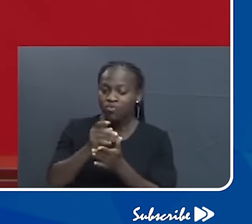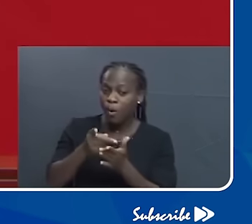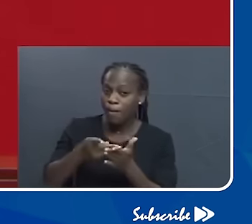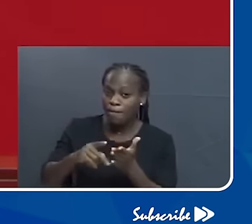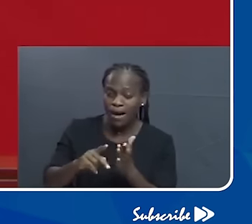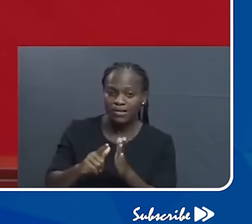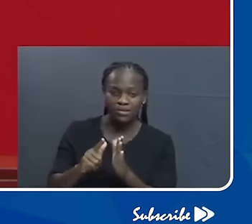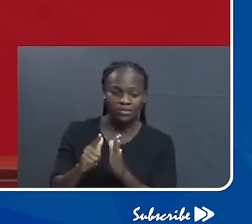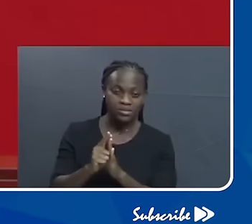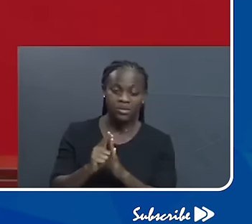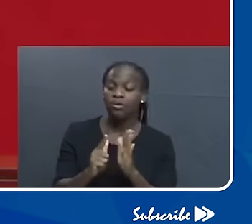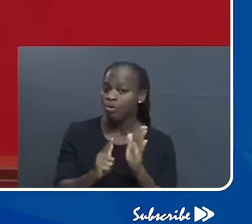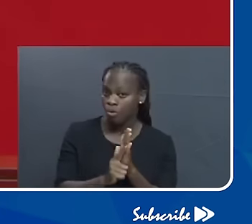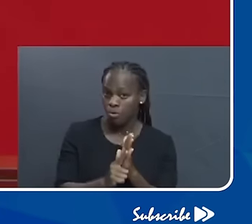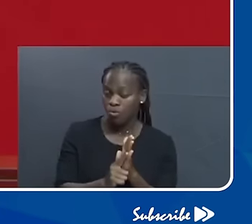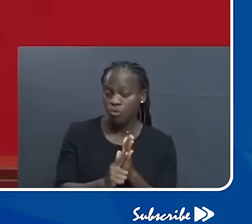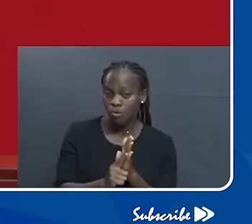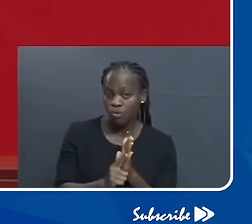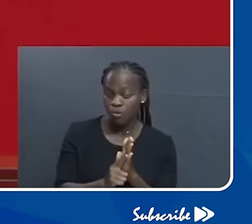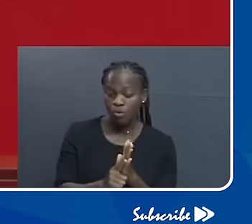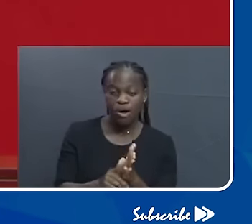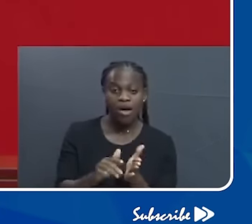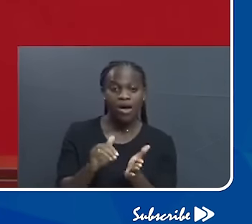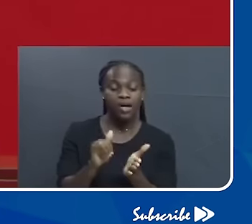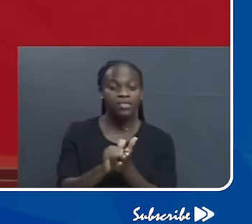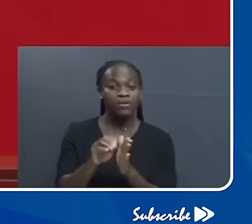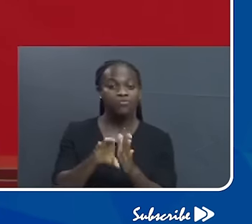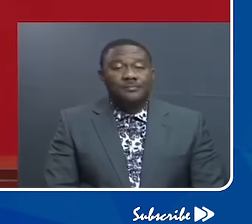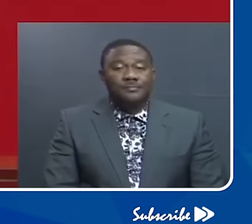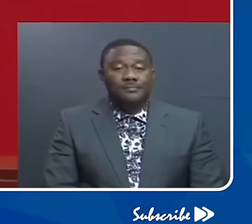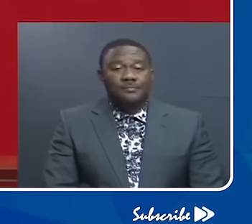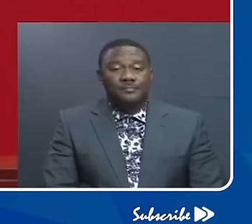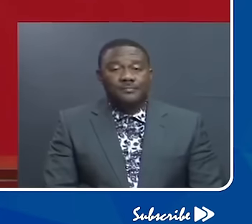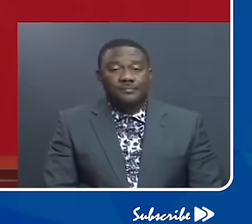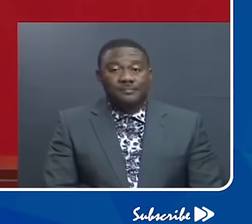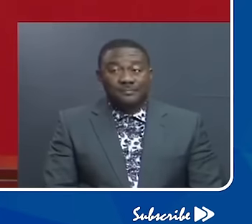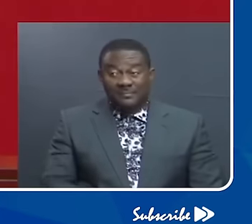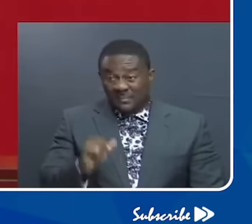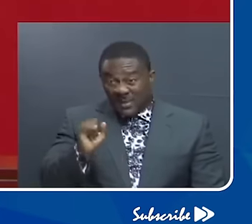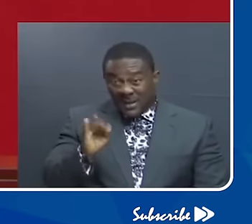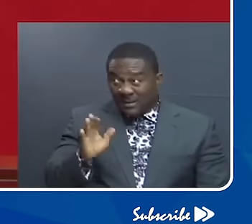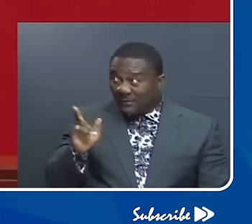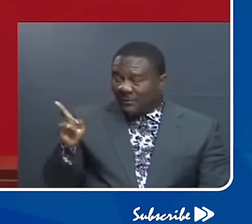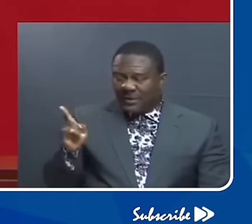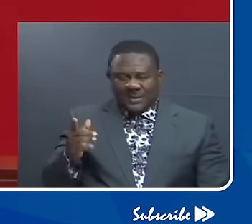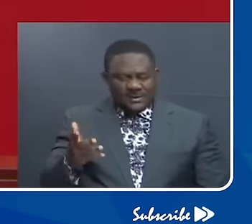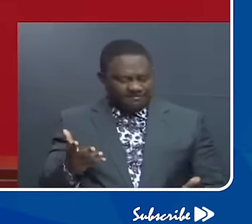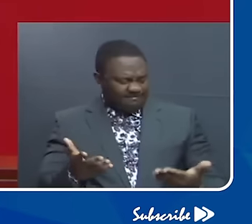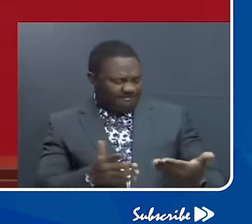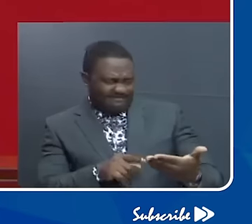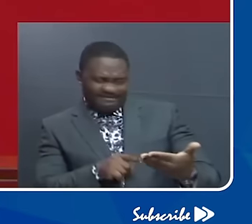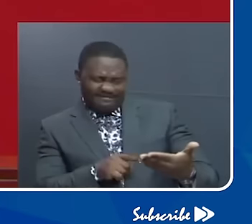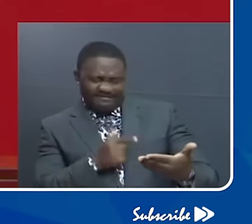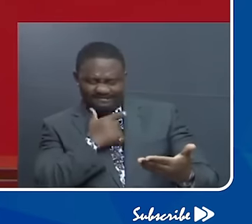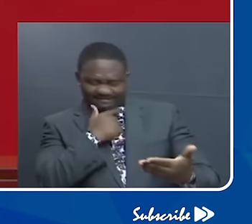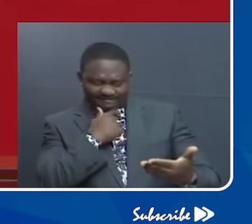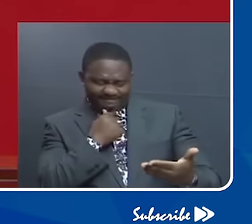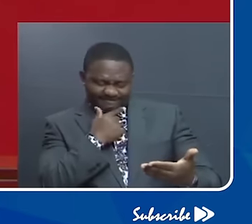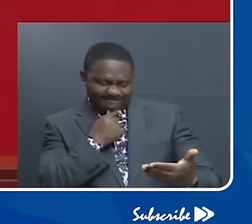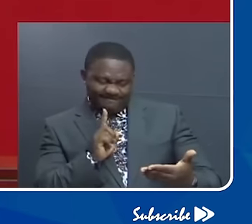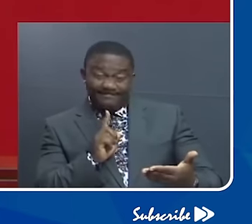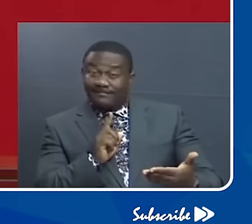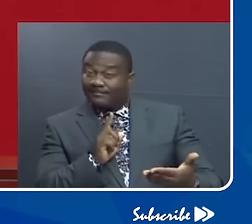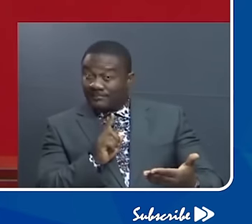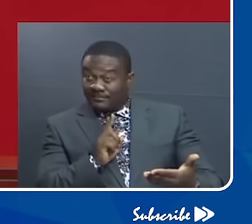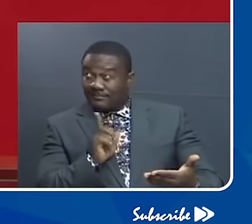bounds established by our constitutional framework. If the President has concerns about the bill